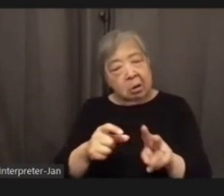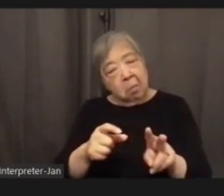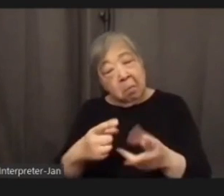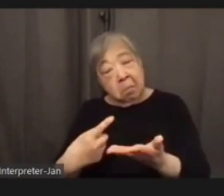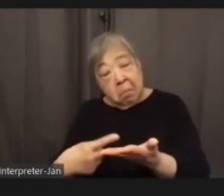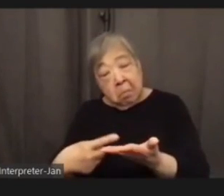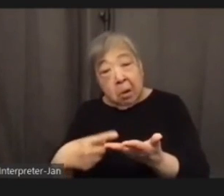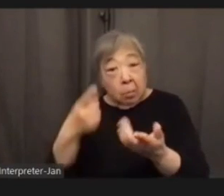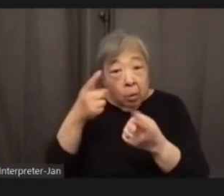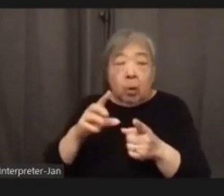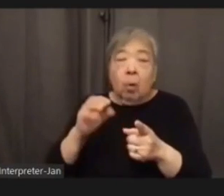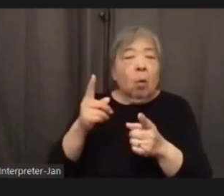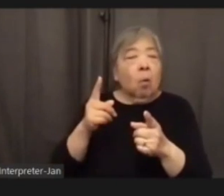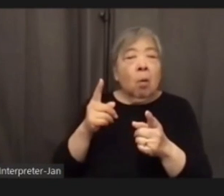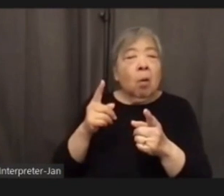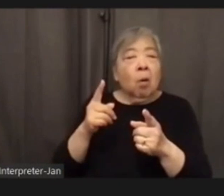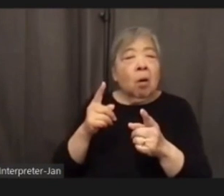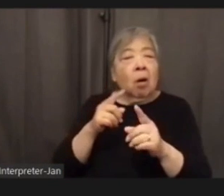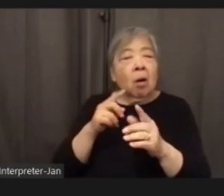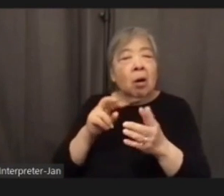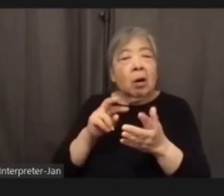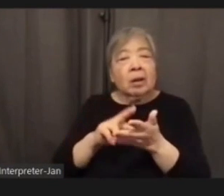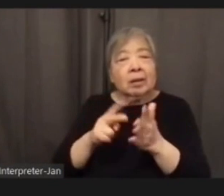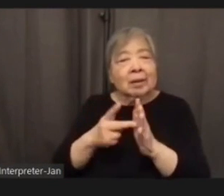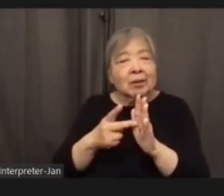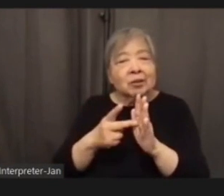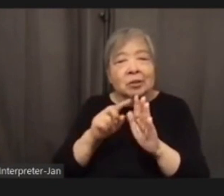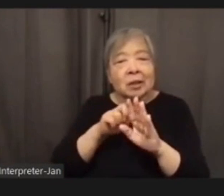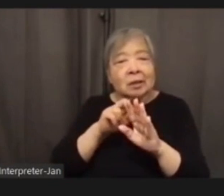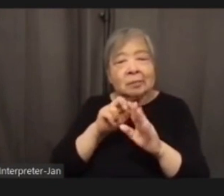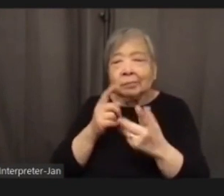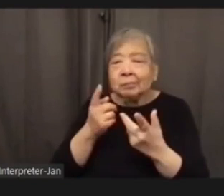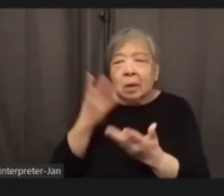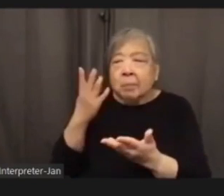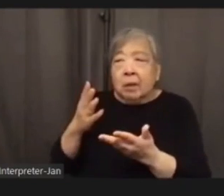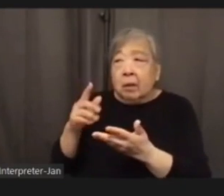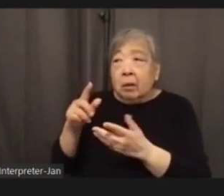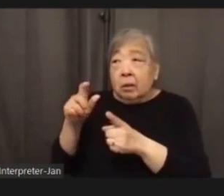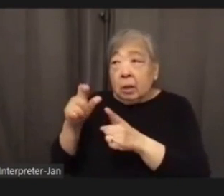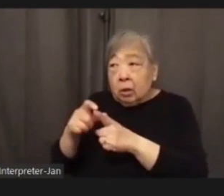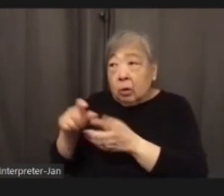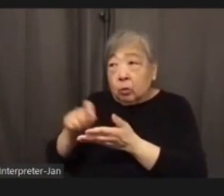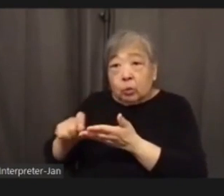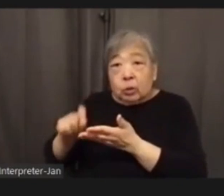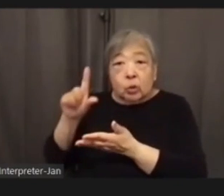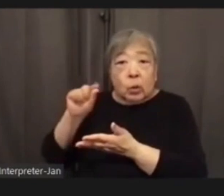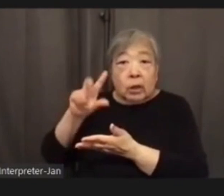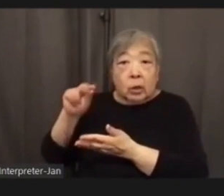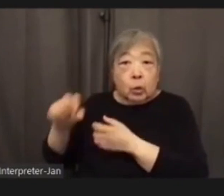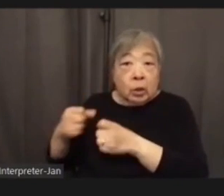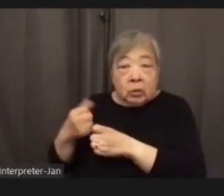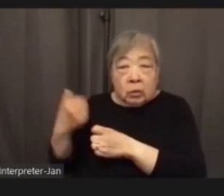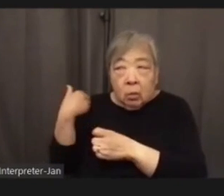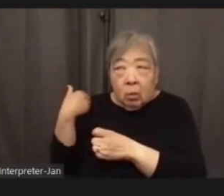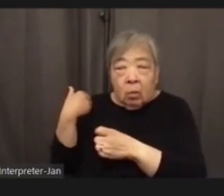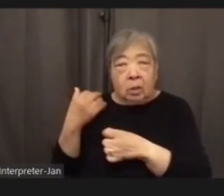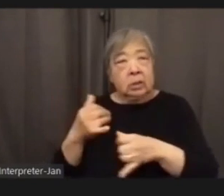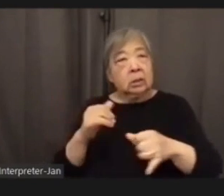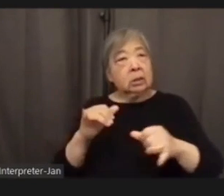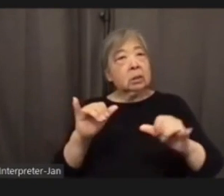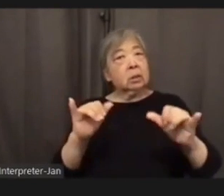the intention of it was written, maybe 20, 30 years ago, and how the lyric is still relevant